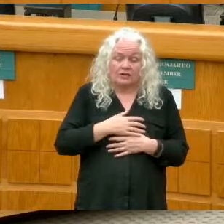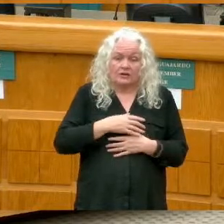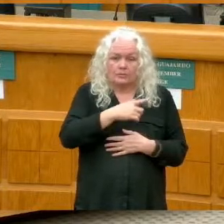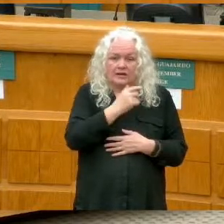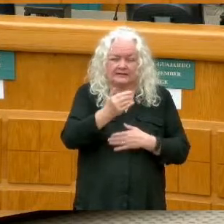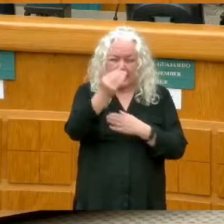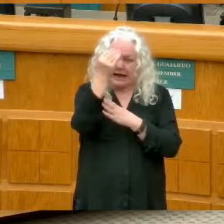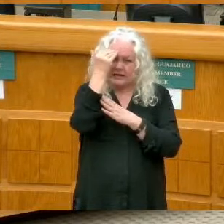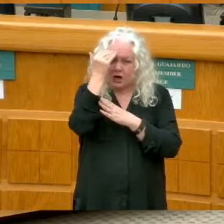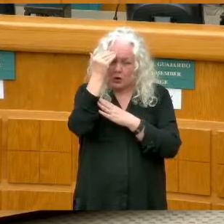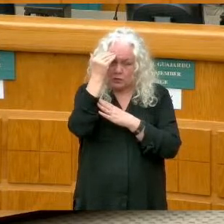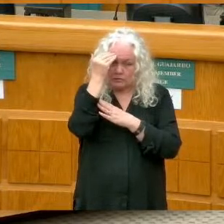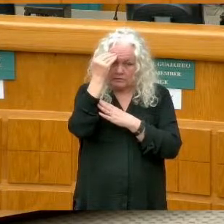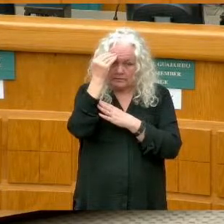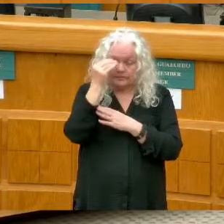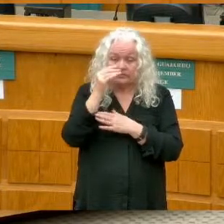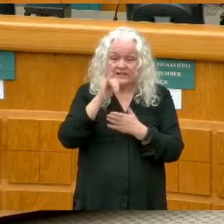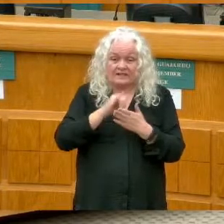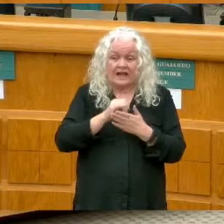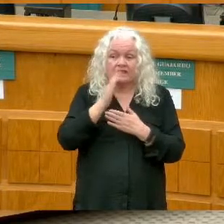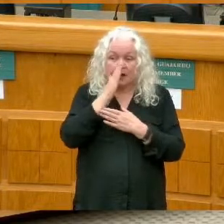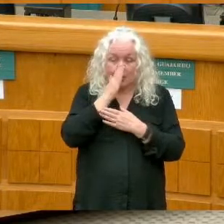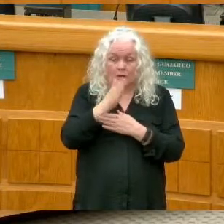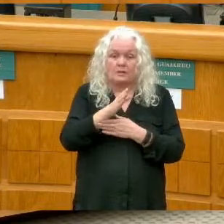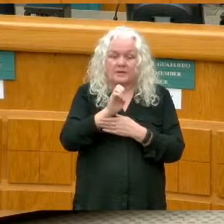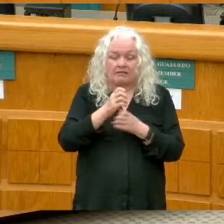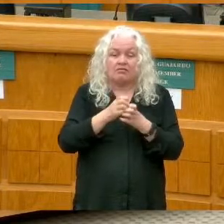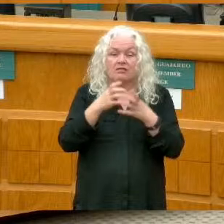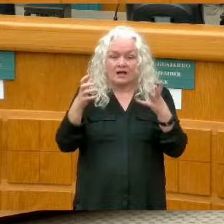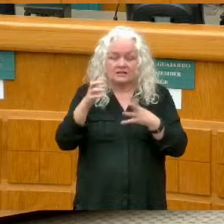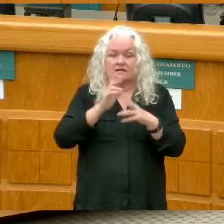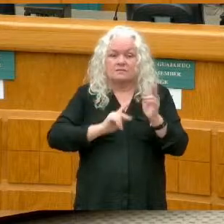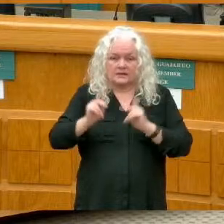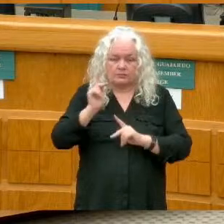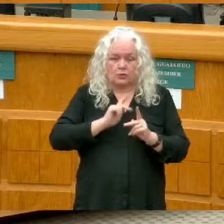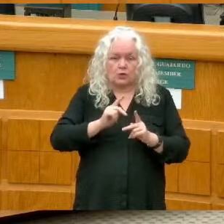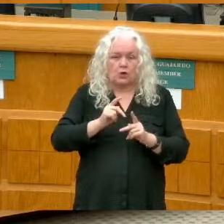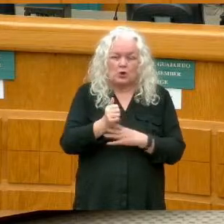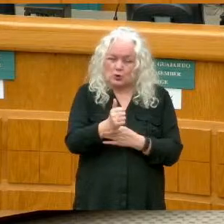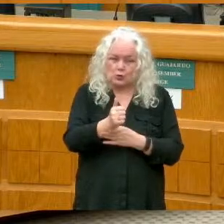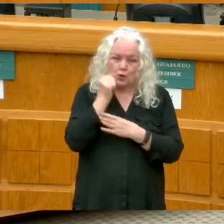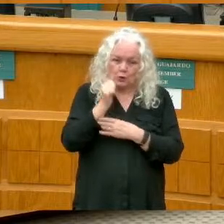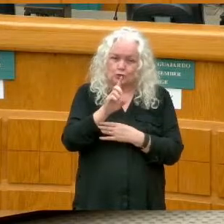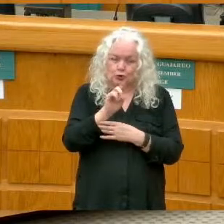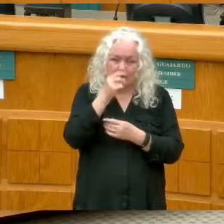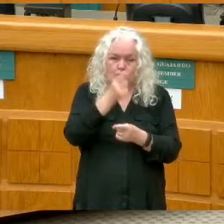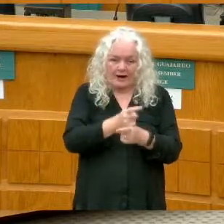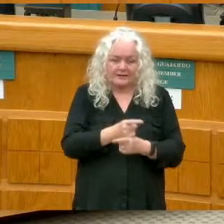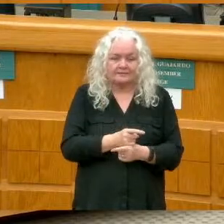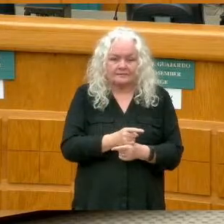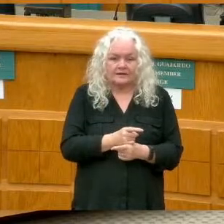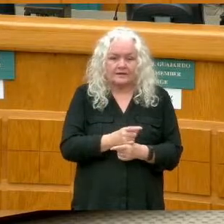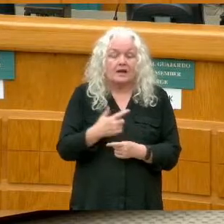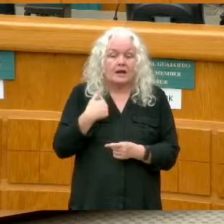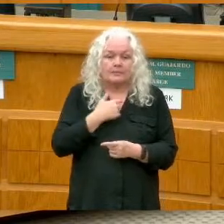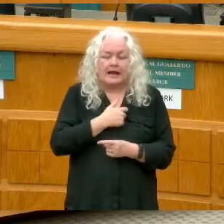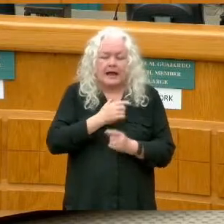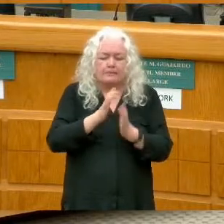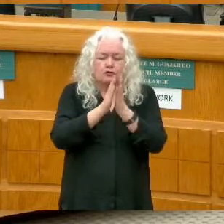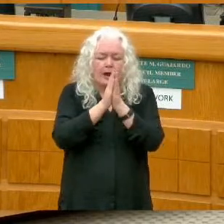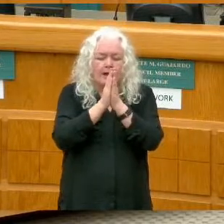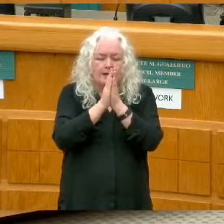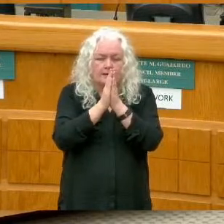I know that there will be lots of people who won't do it right. But I am